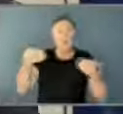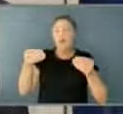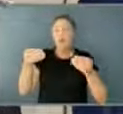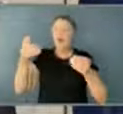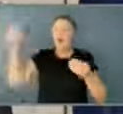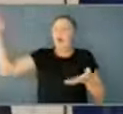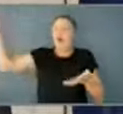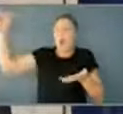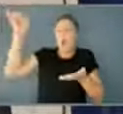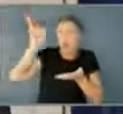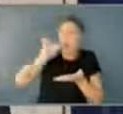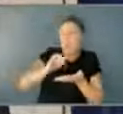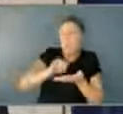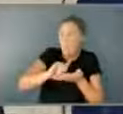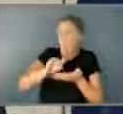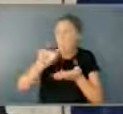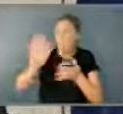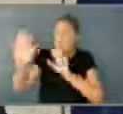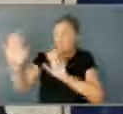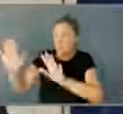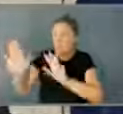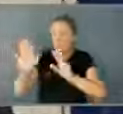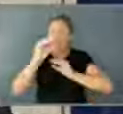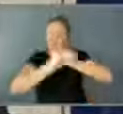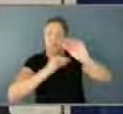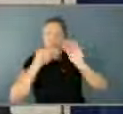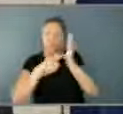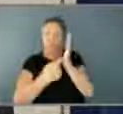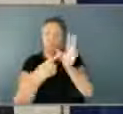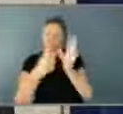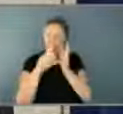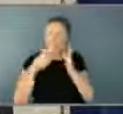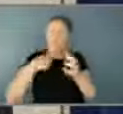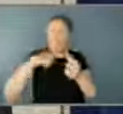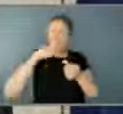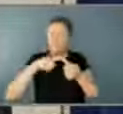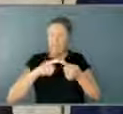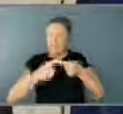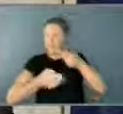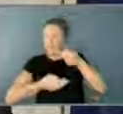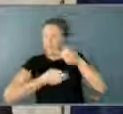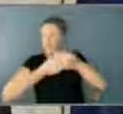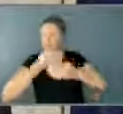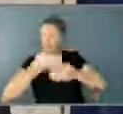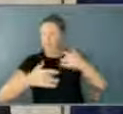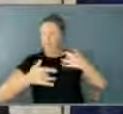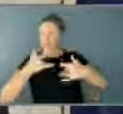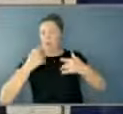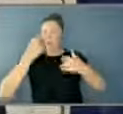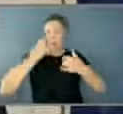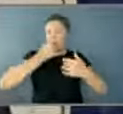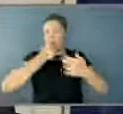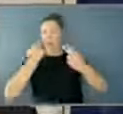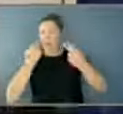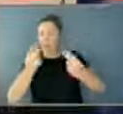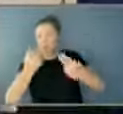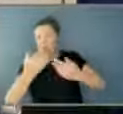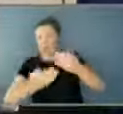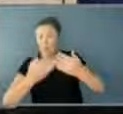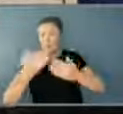we bring people home. And that bringing Australians home is what we have to do. And to do that safely. And to